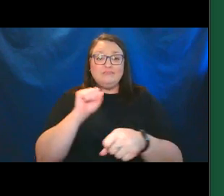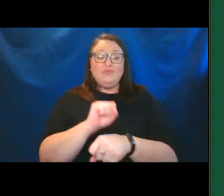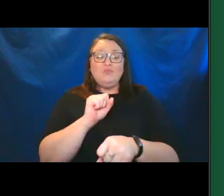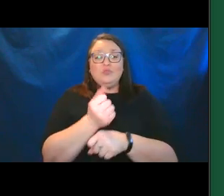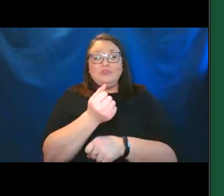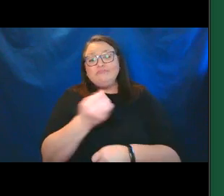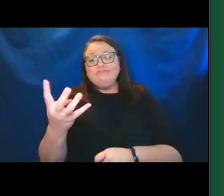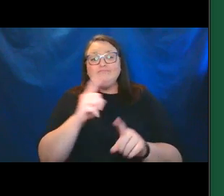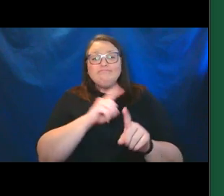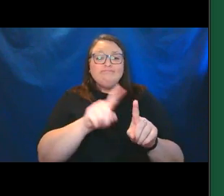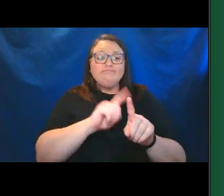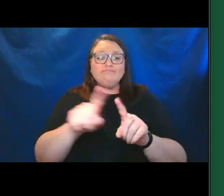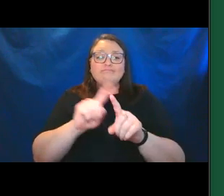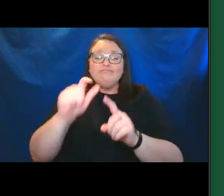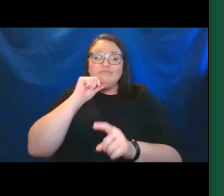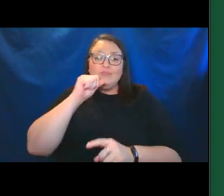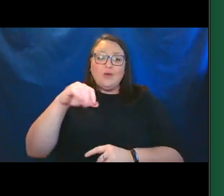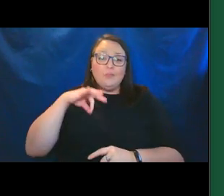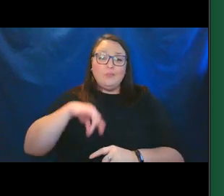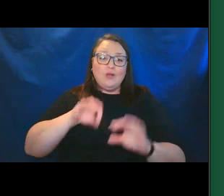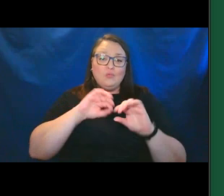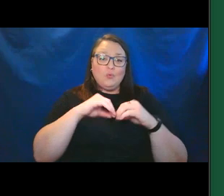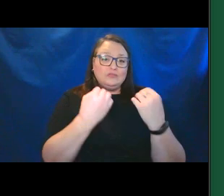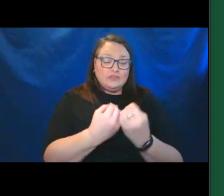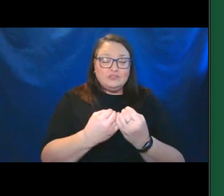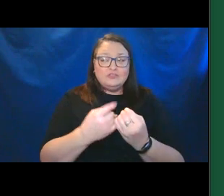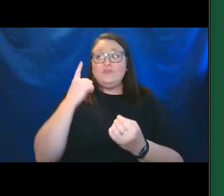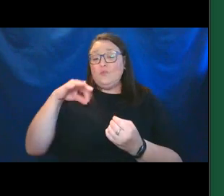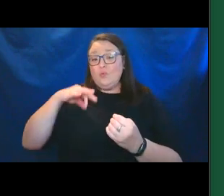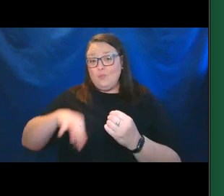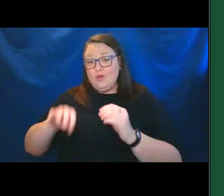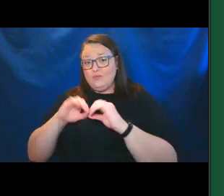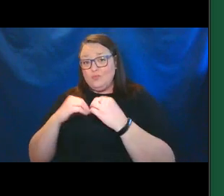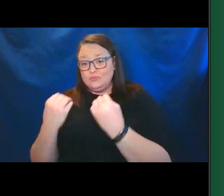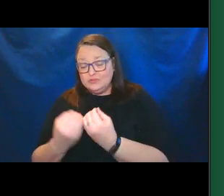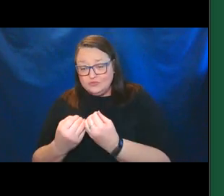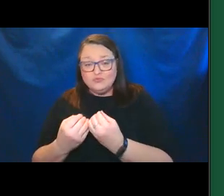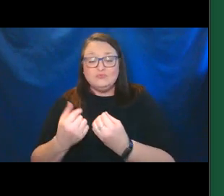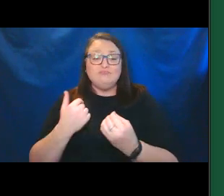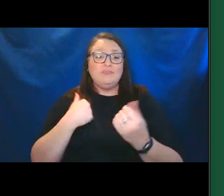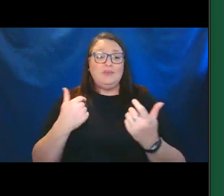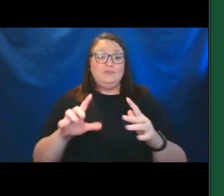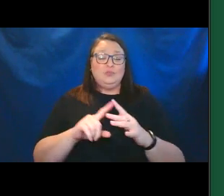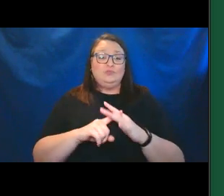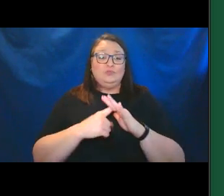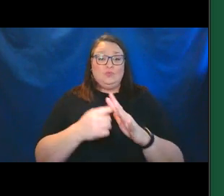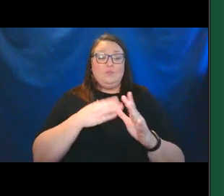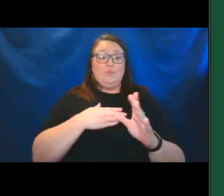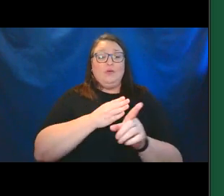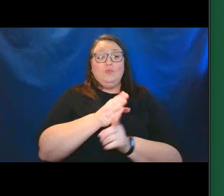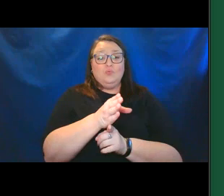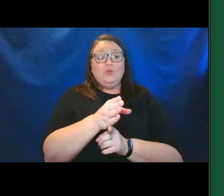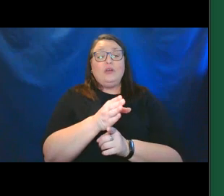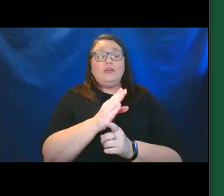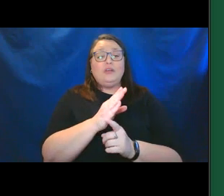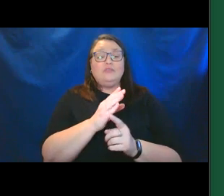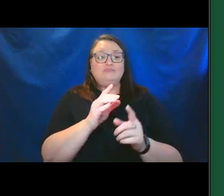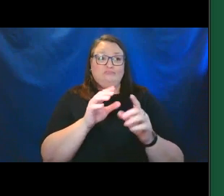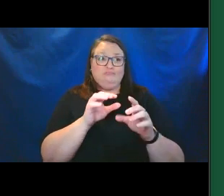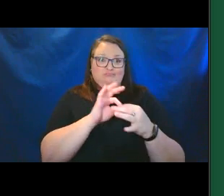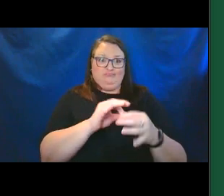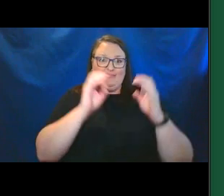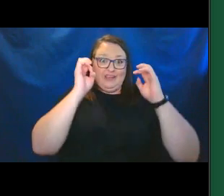of nonprofits and for-profit spaces. I started my career primarily in